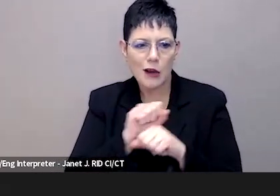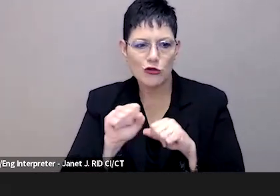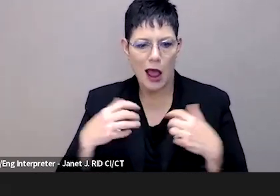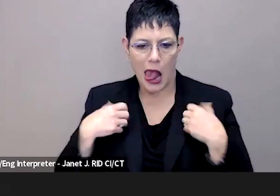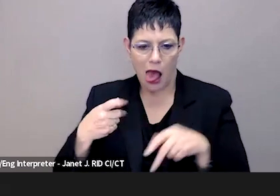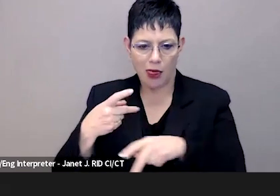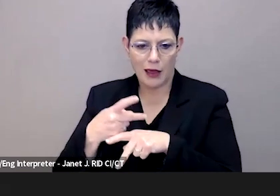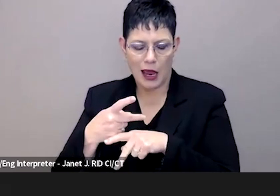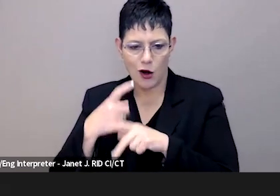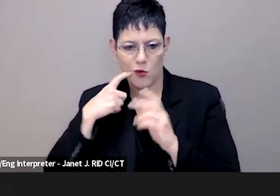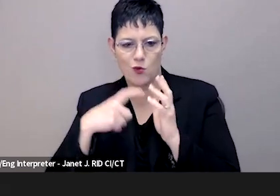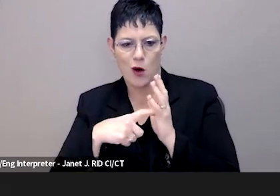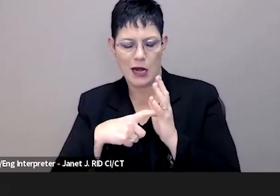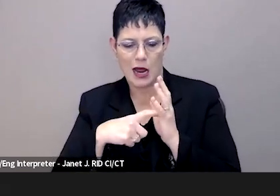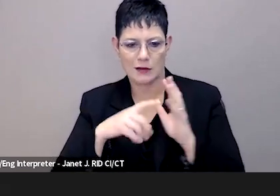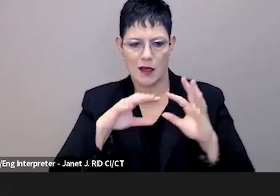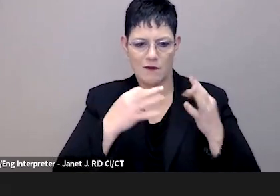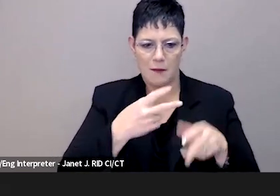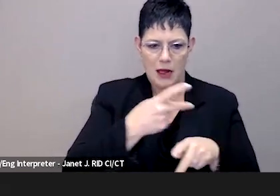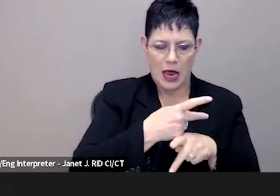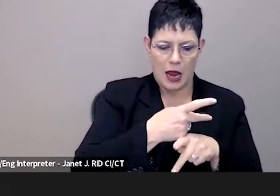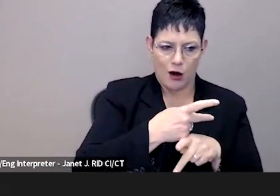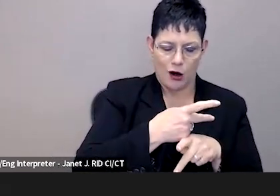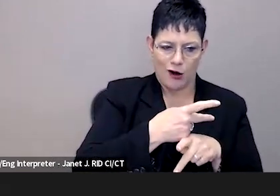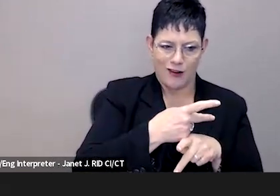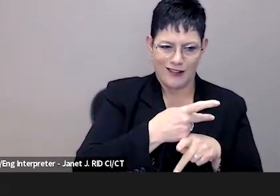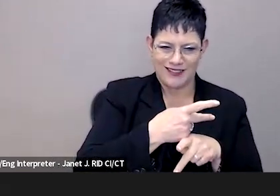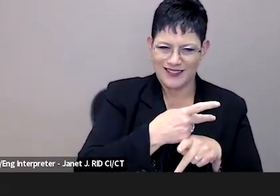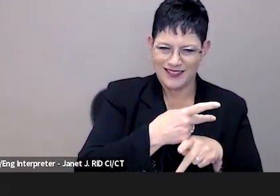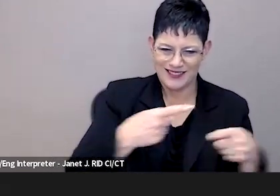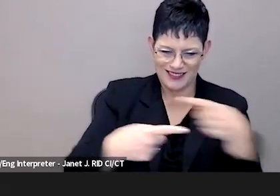the importance of family caregiver and the direct care worker.